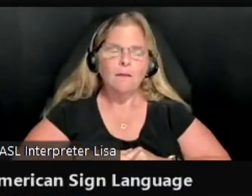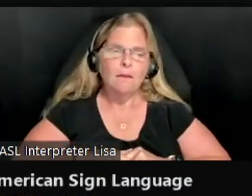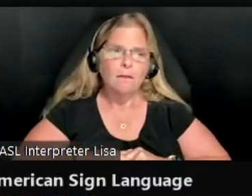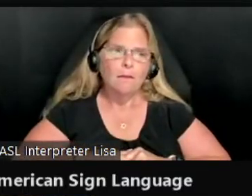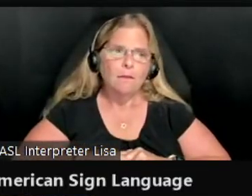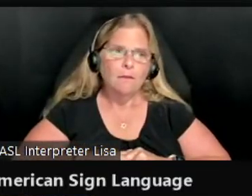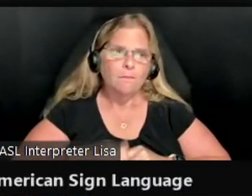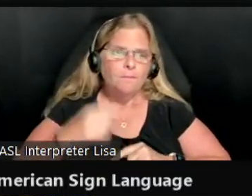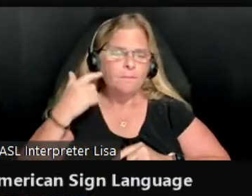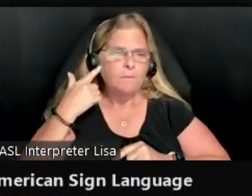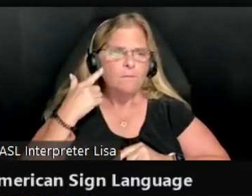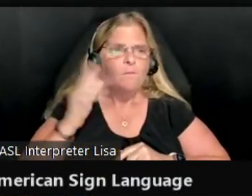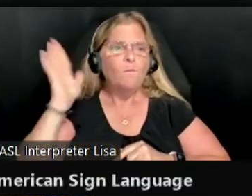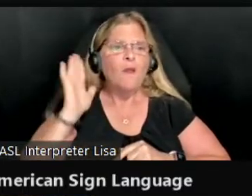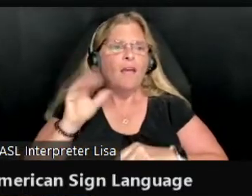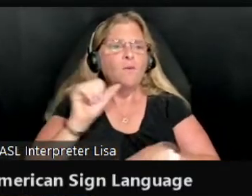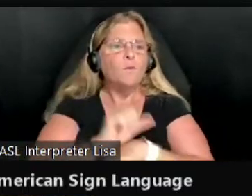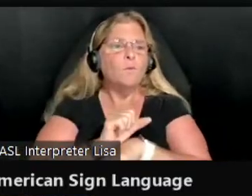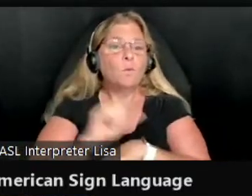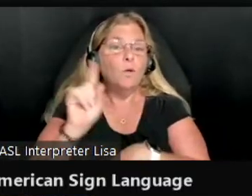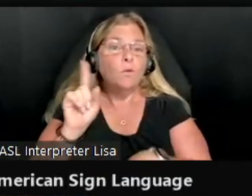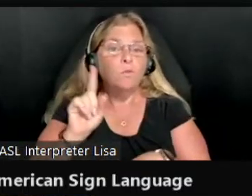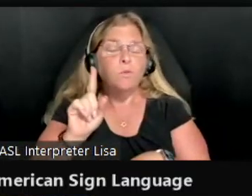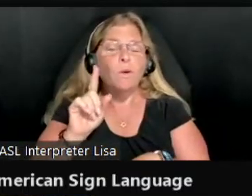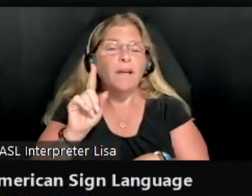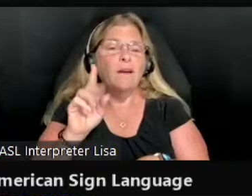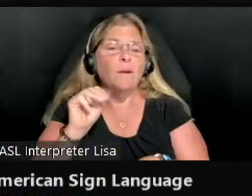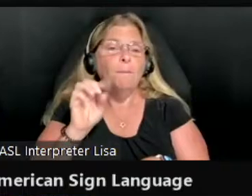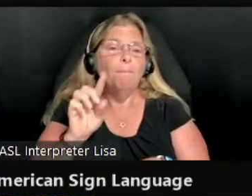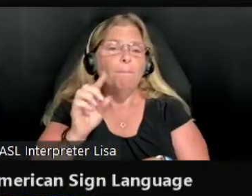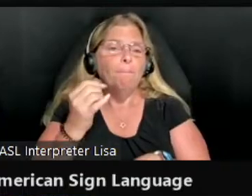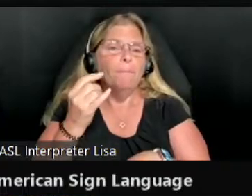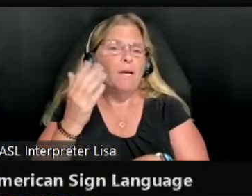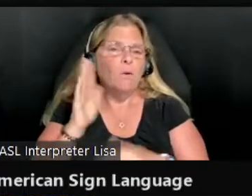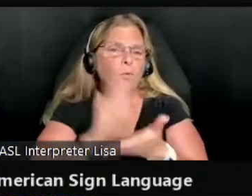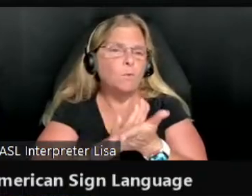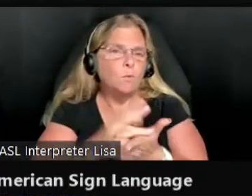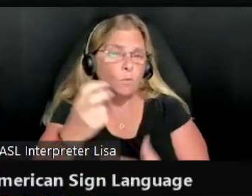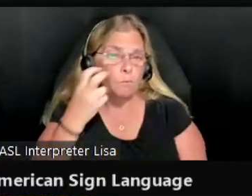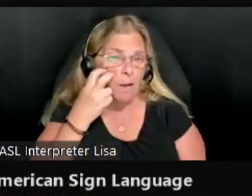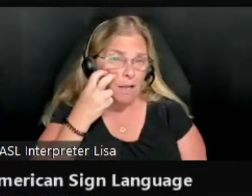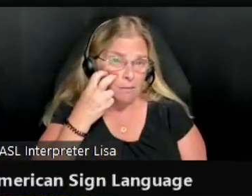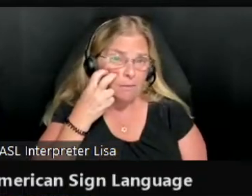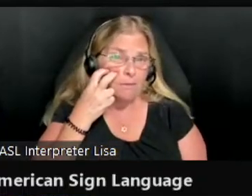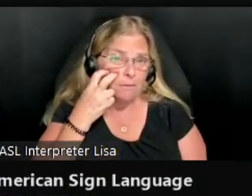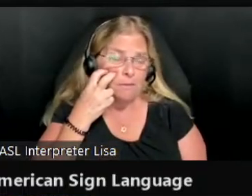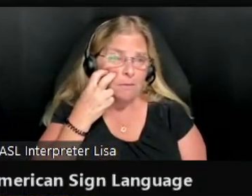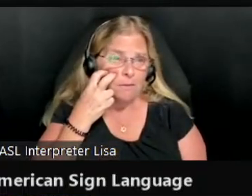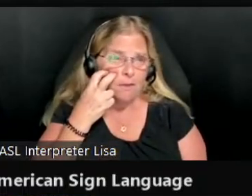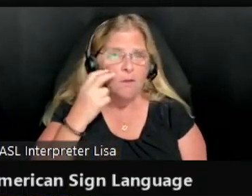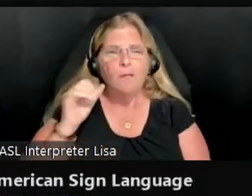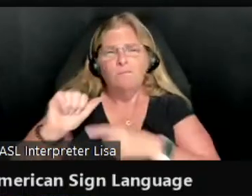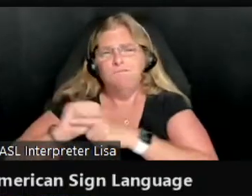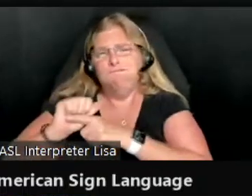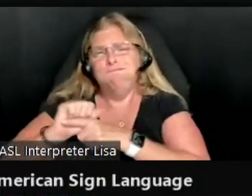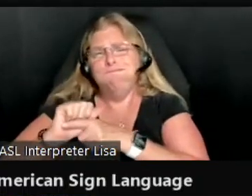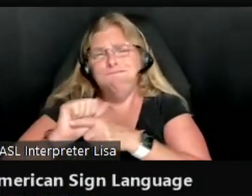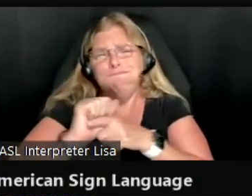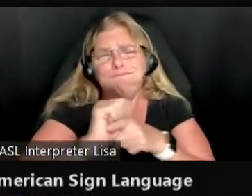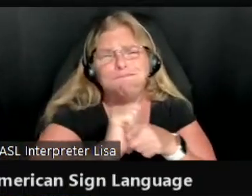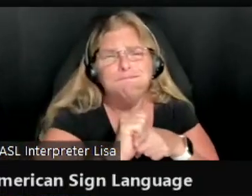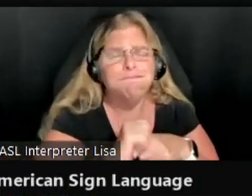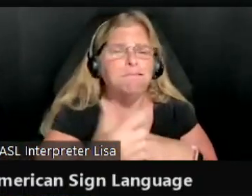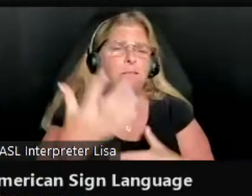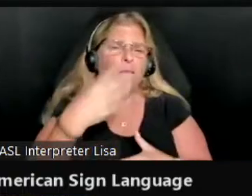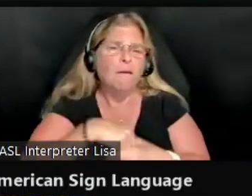used to work at the Maryland School for the Blind, and we would have many trainings about autism and behavioral